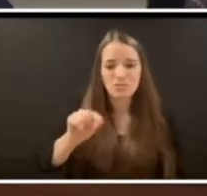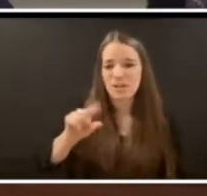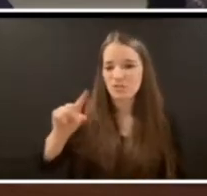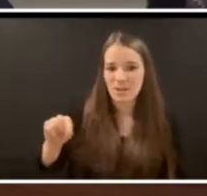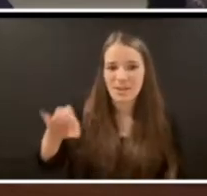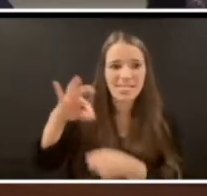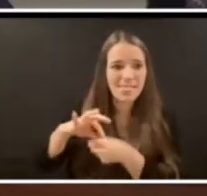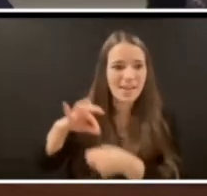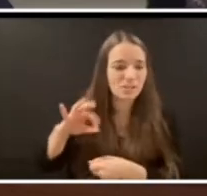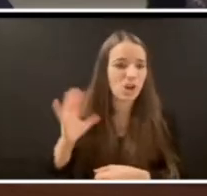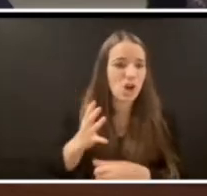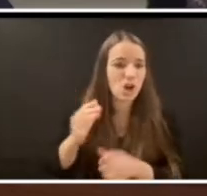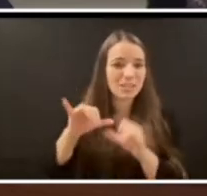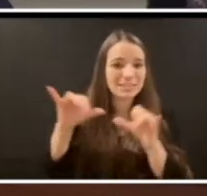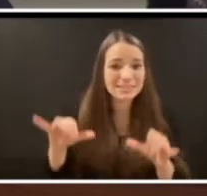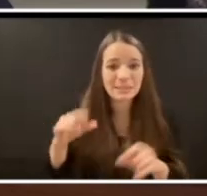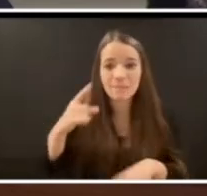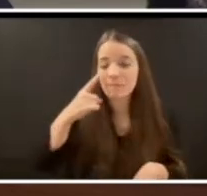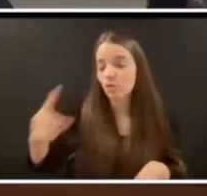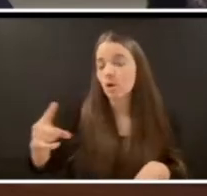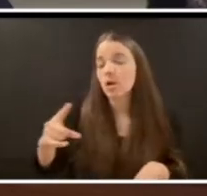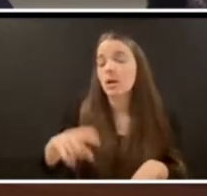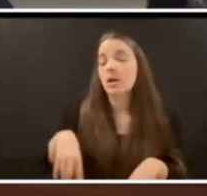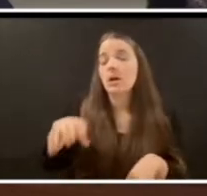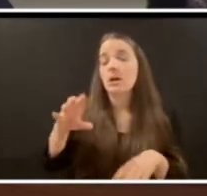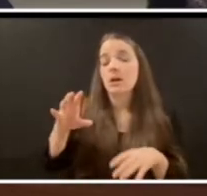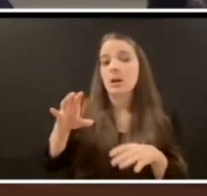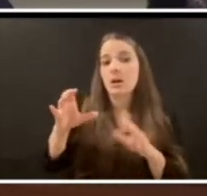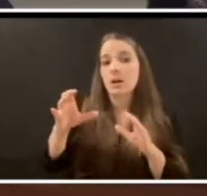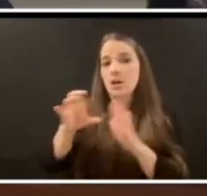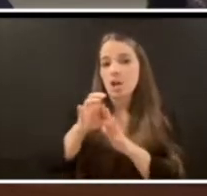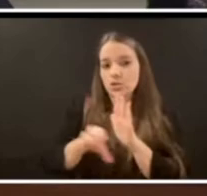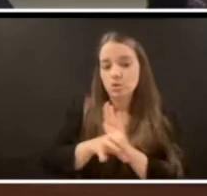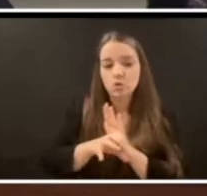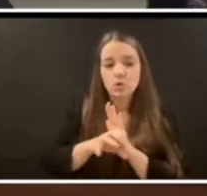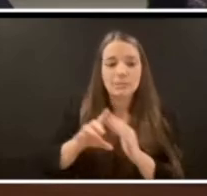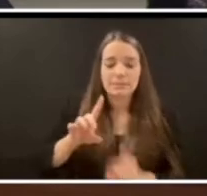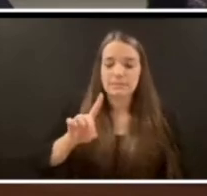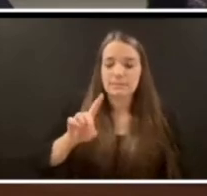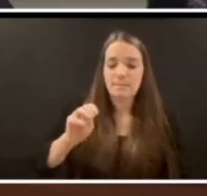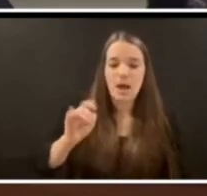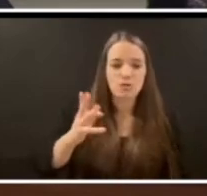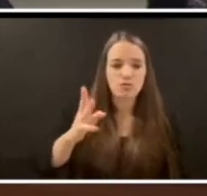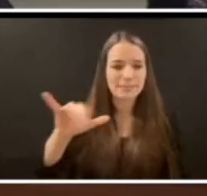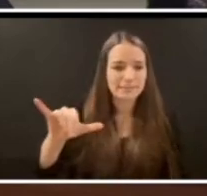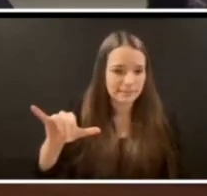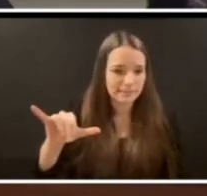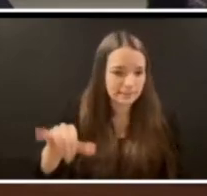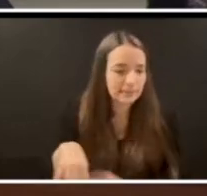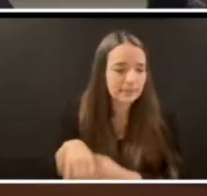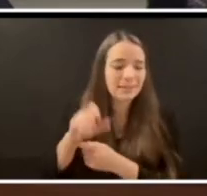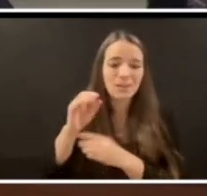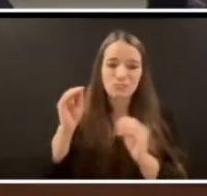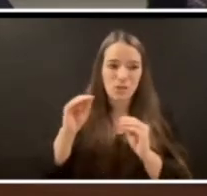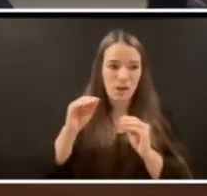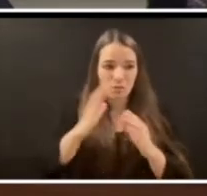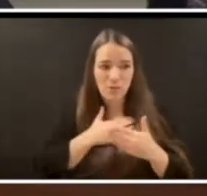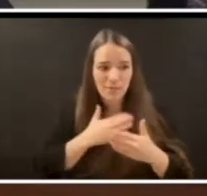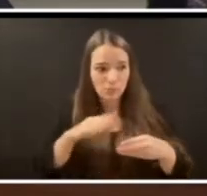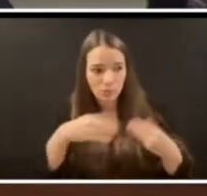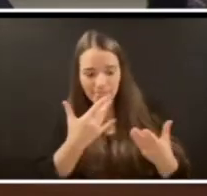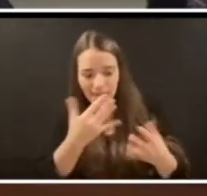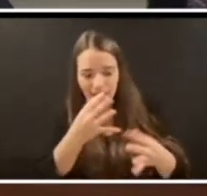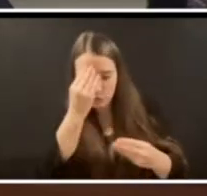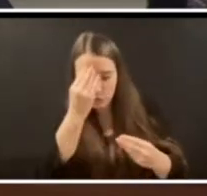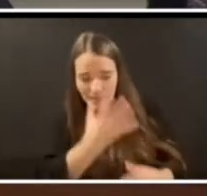our system of constitutional democracy. None agreed to provide that essential information. As a result, we took